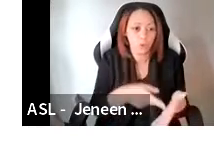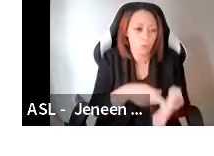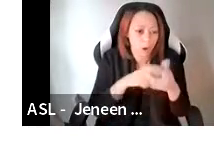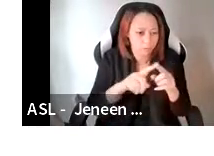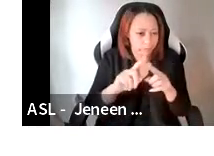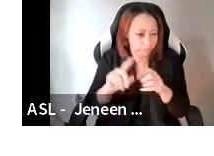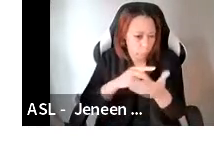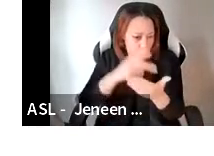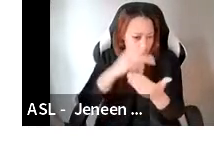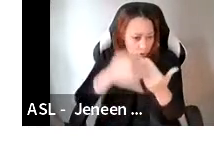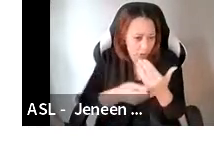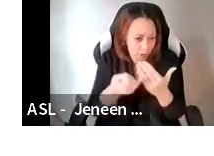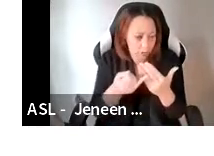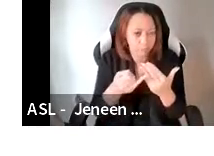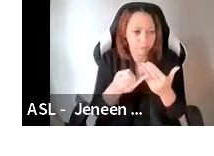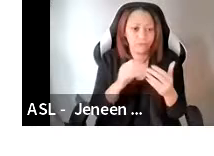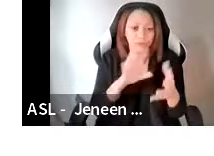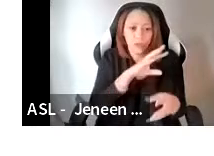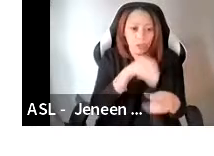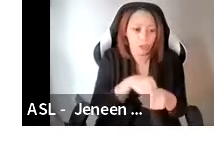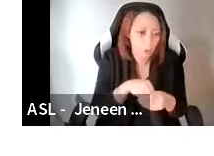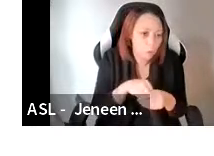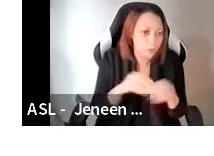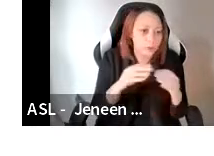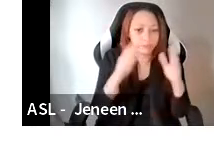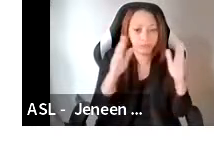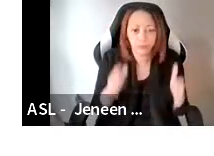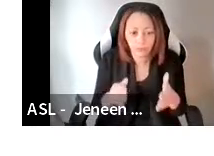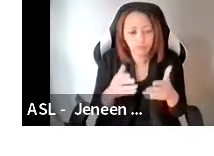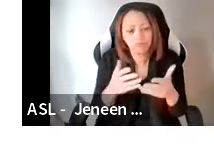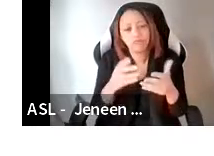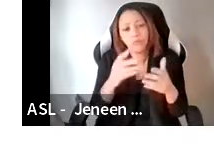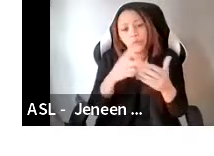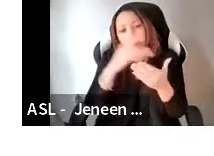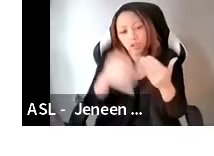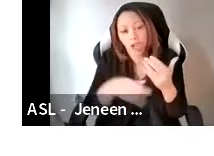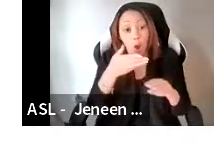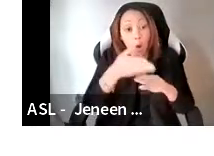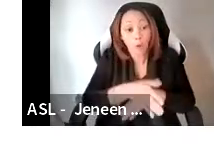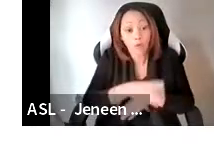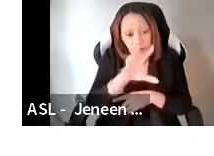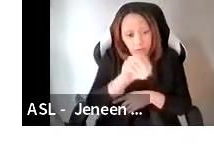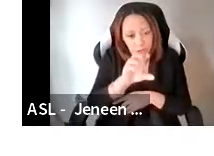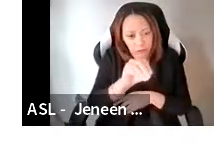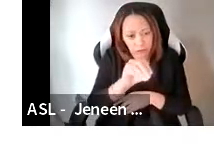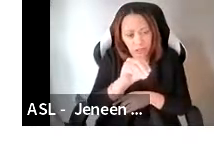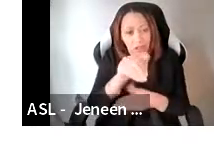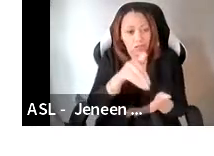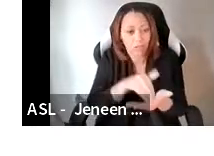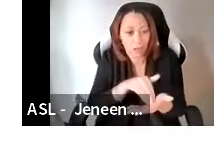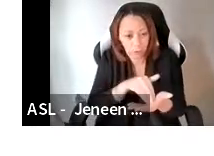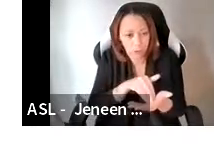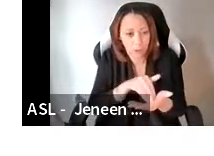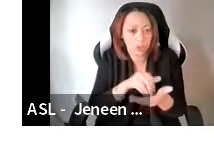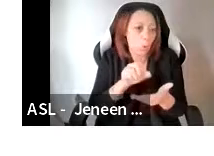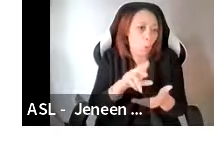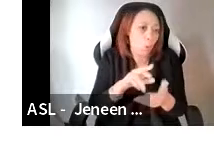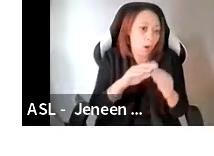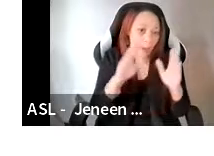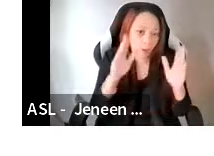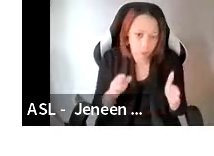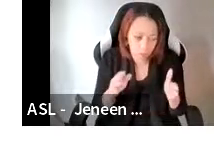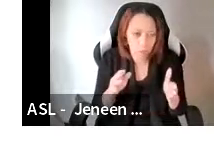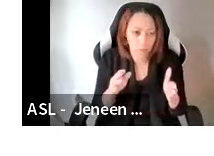projects that include residential development over 50,000 square feet or 50 units of housing,